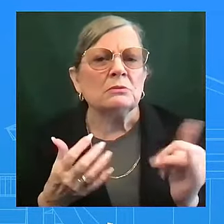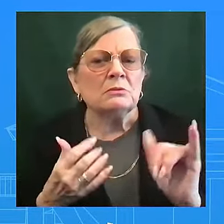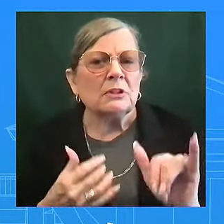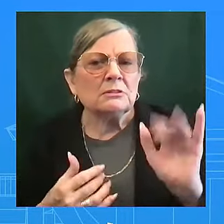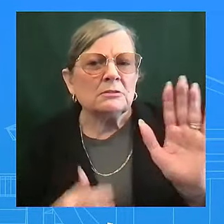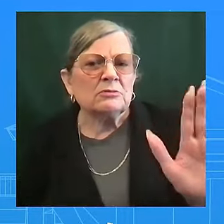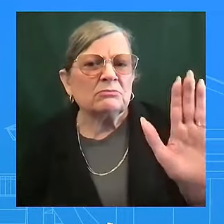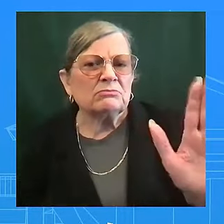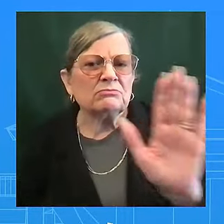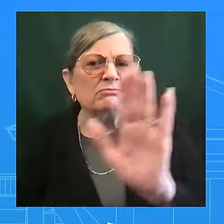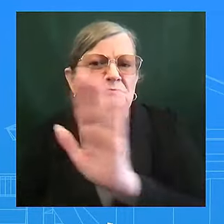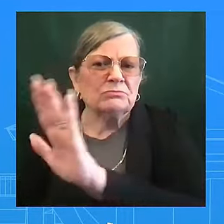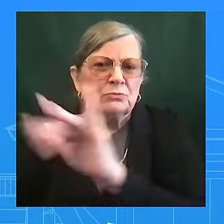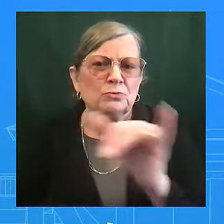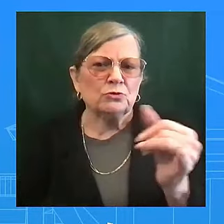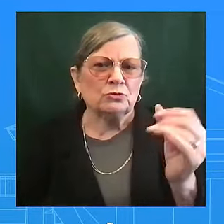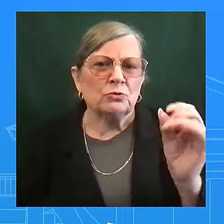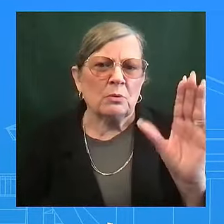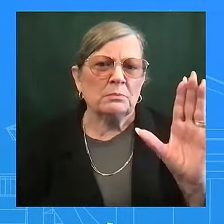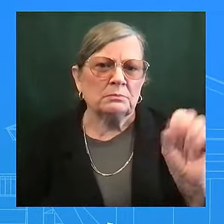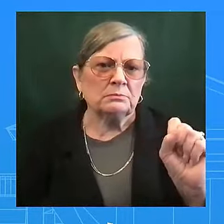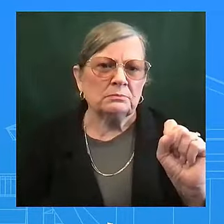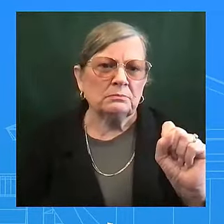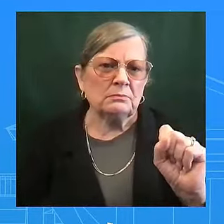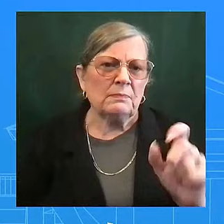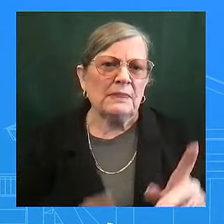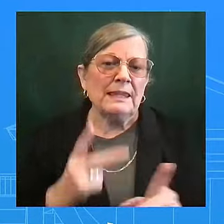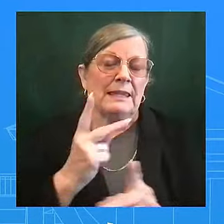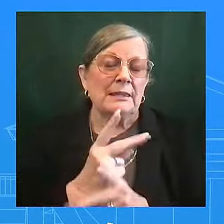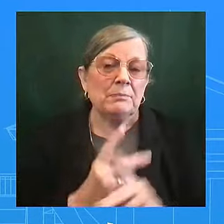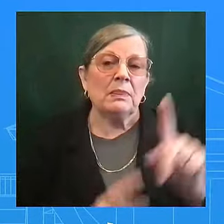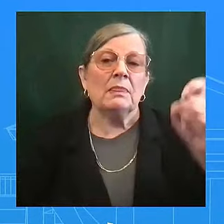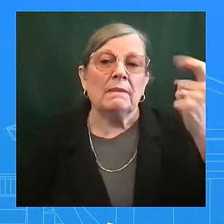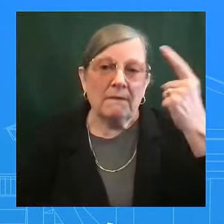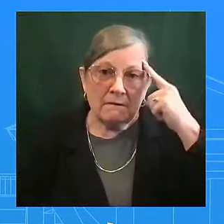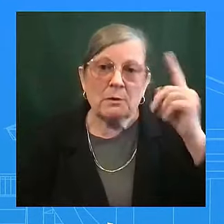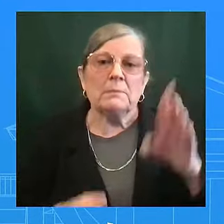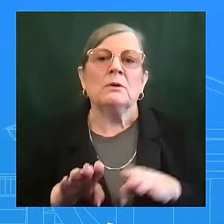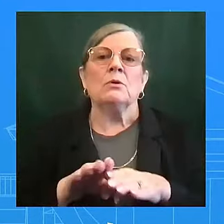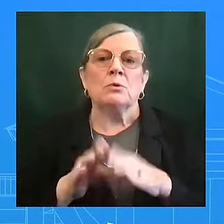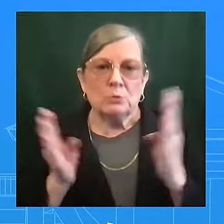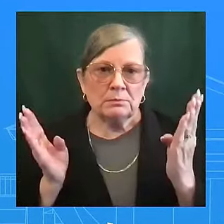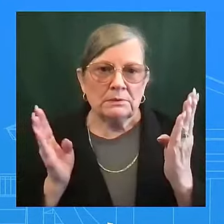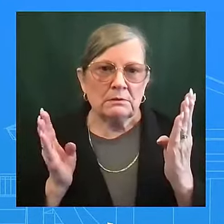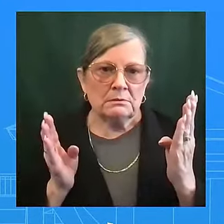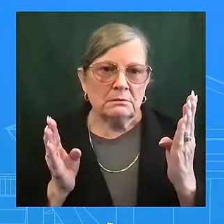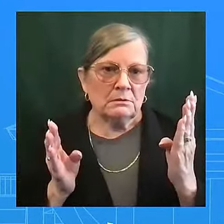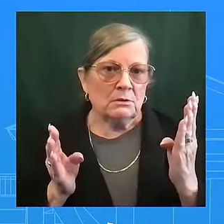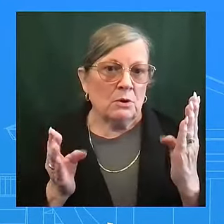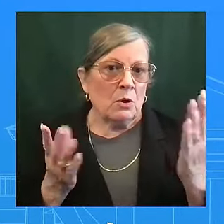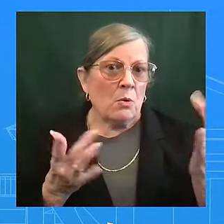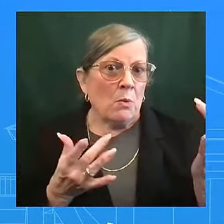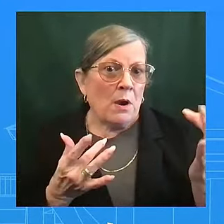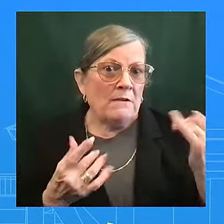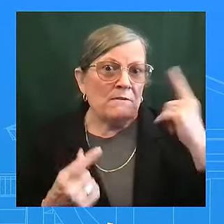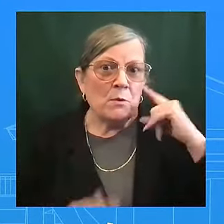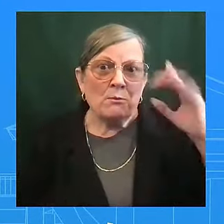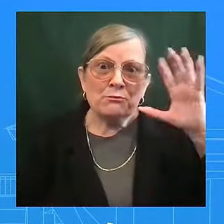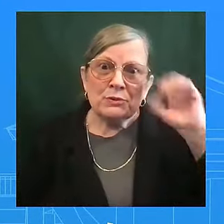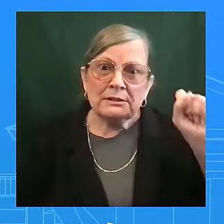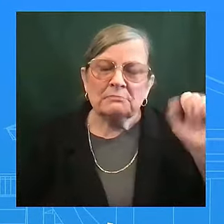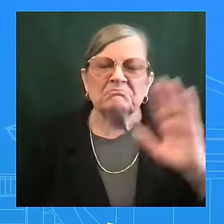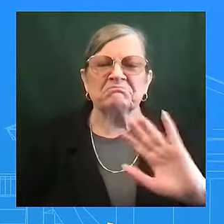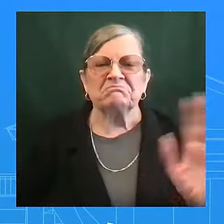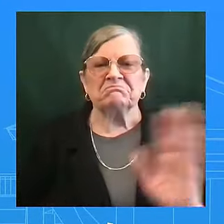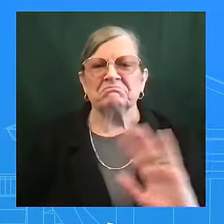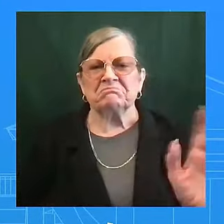know this. They don't need to hear from the president on this directly. They know this. They know this. And they can do it in a bipartisan way,